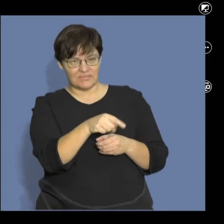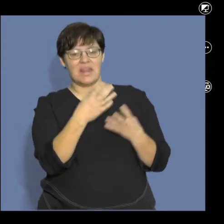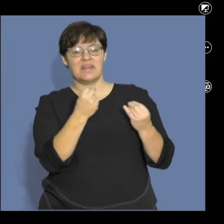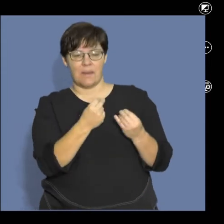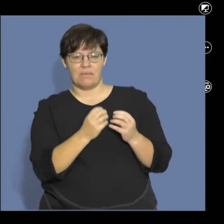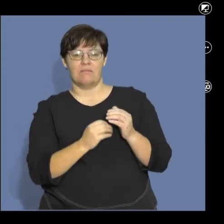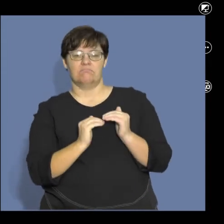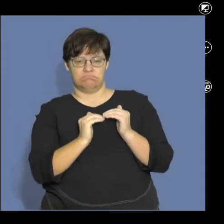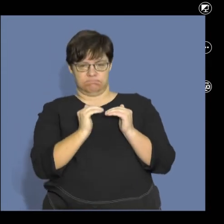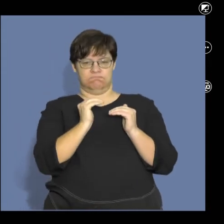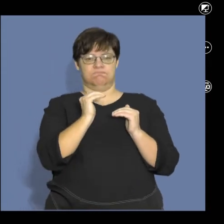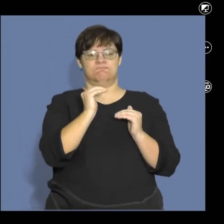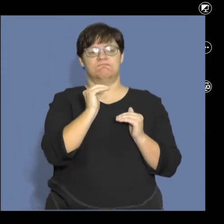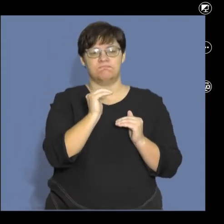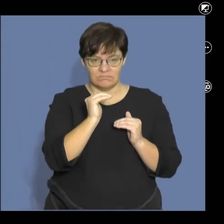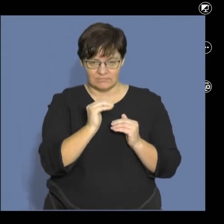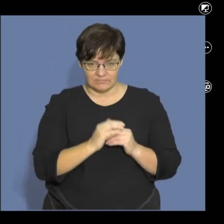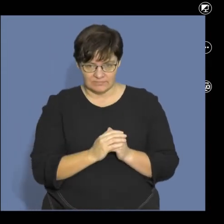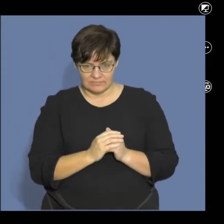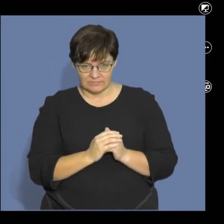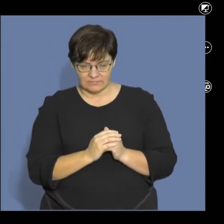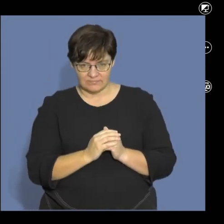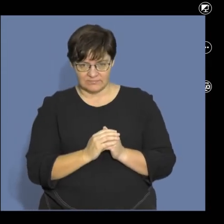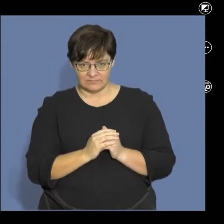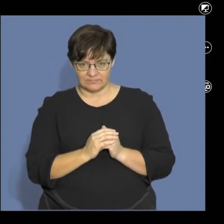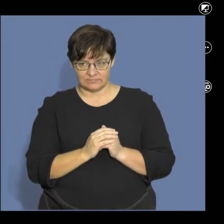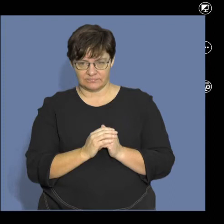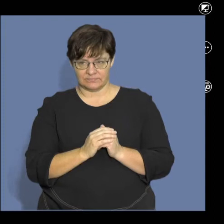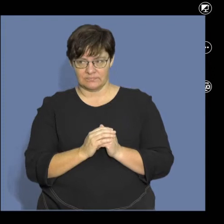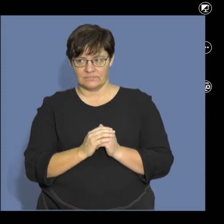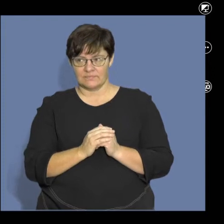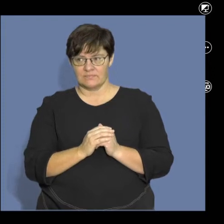of increasing the population